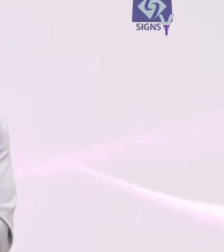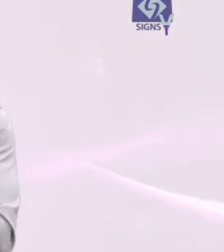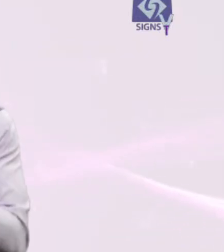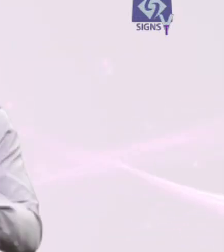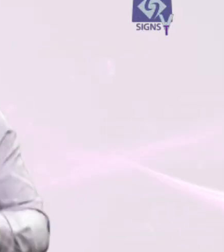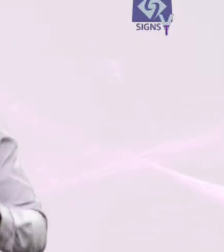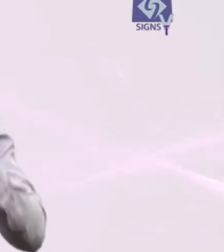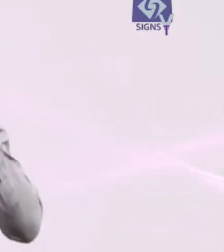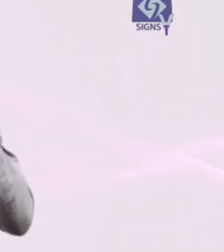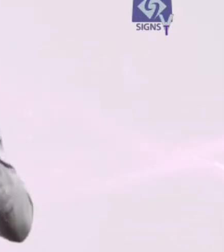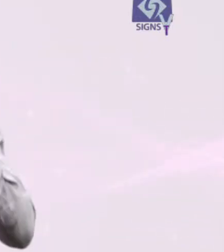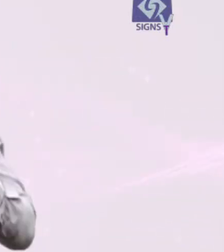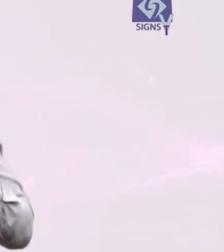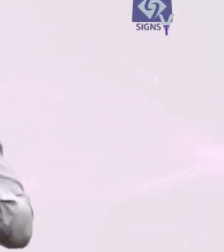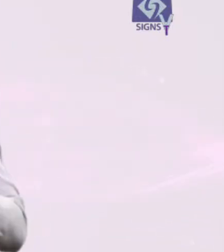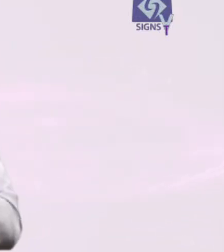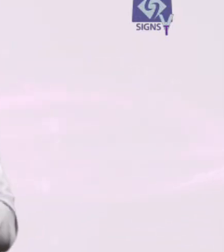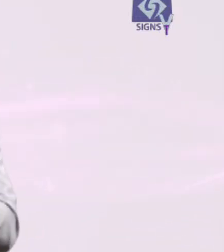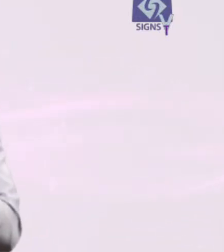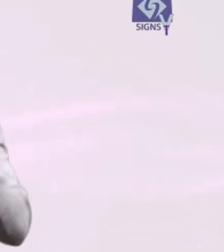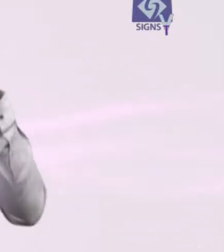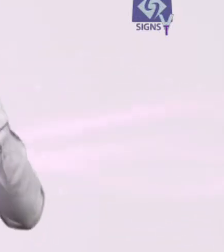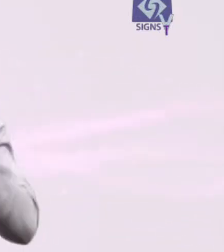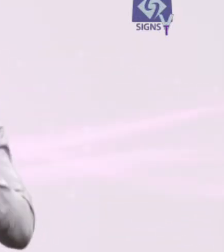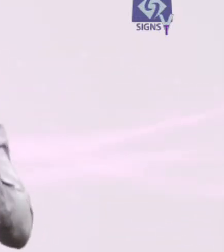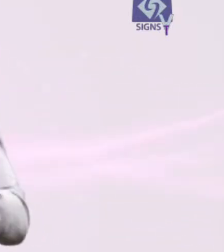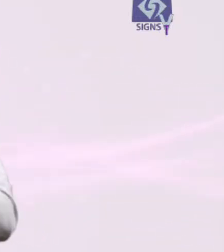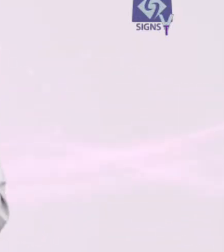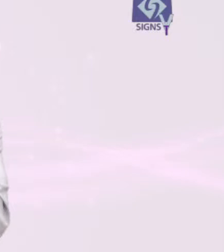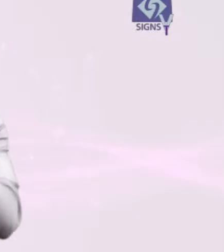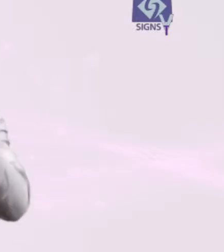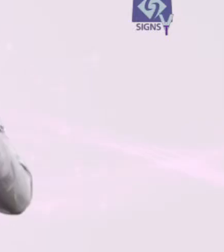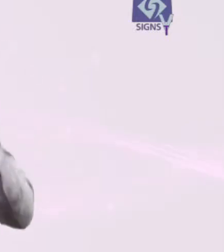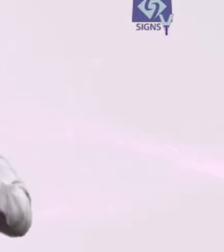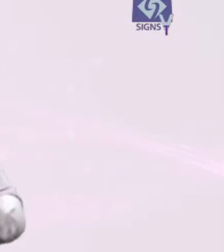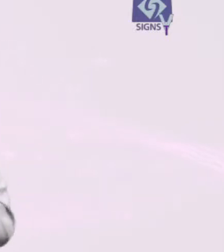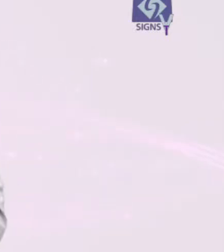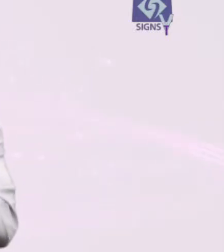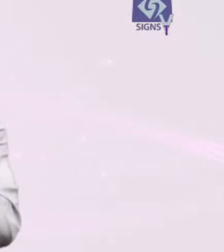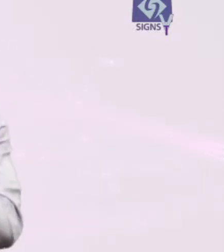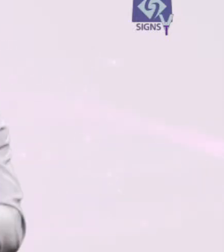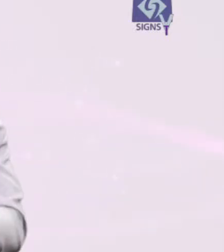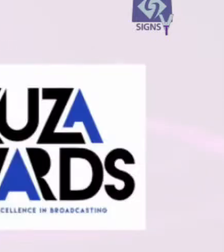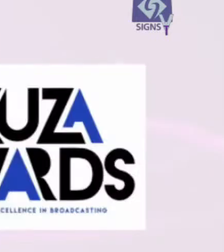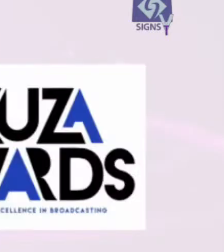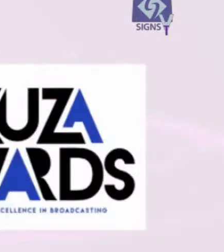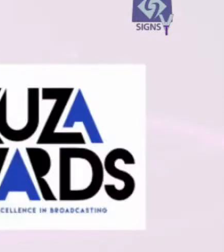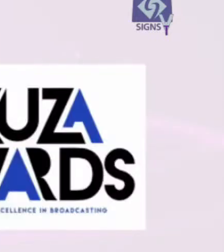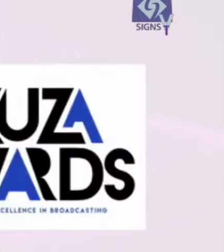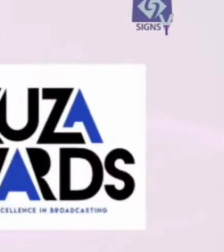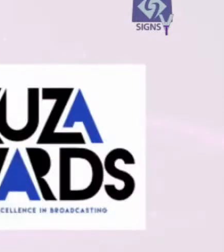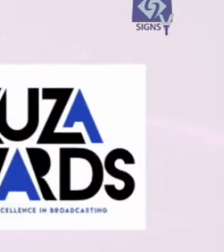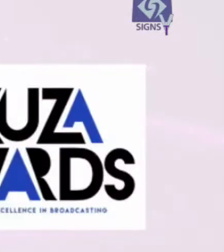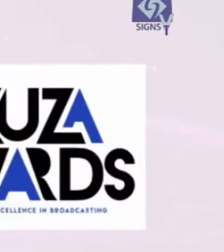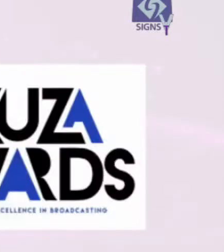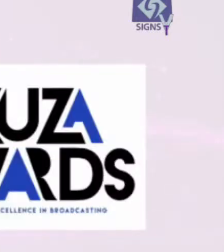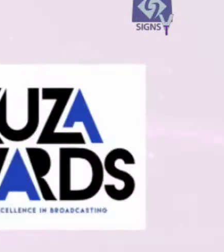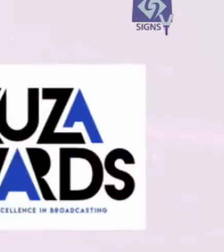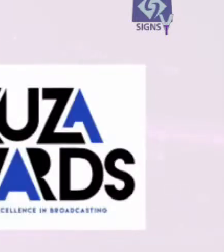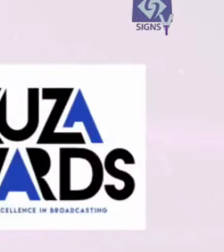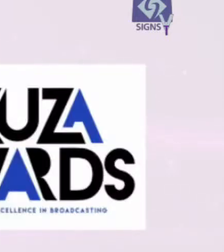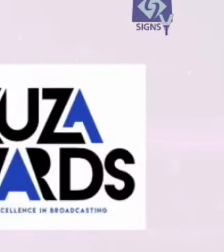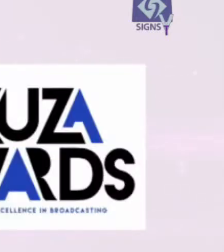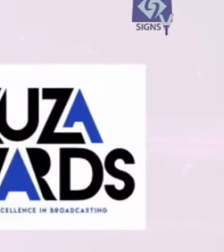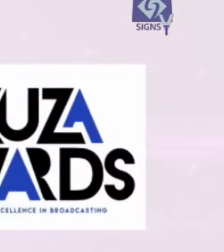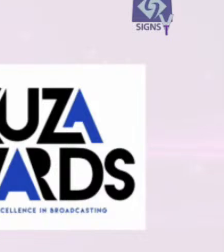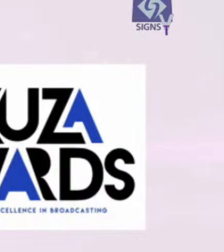With this talent pool, we have emerged as winners in several international and national awards. We were the first